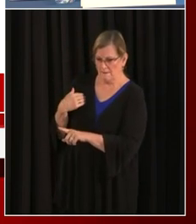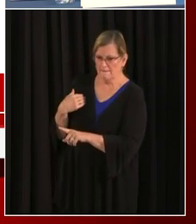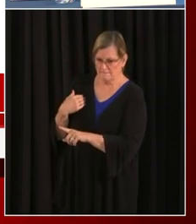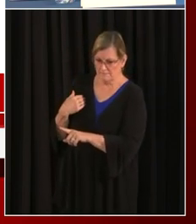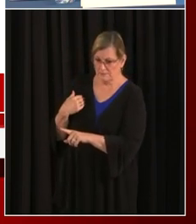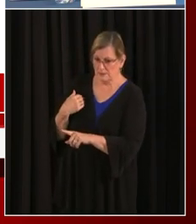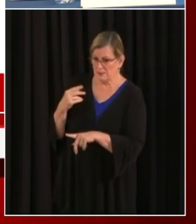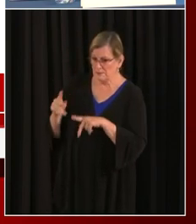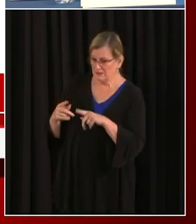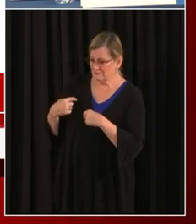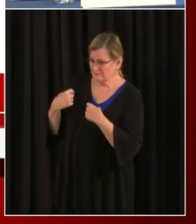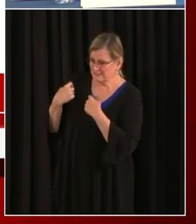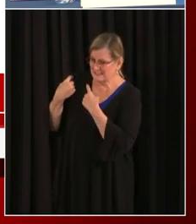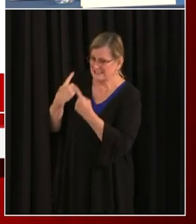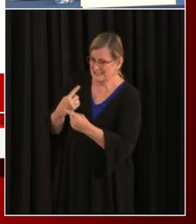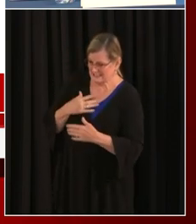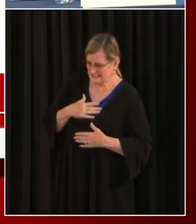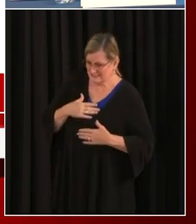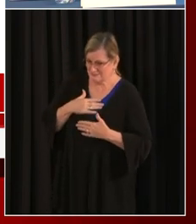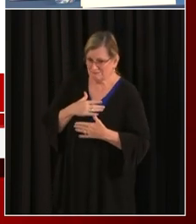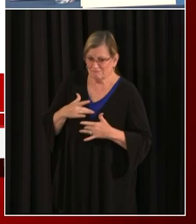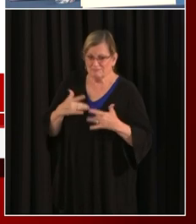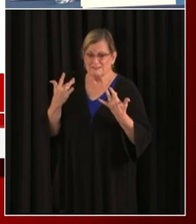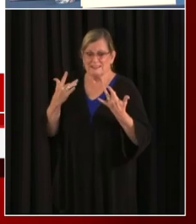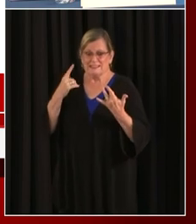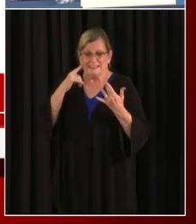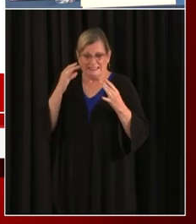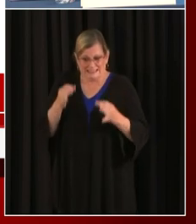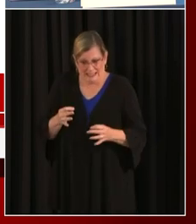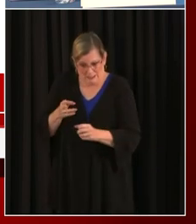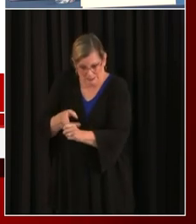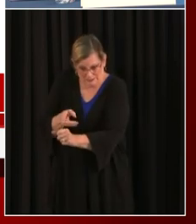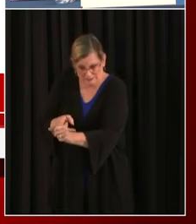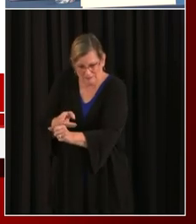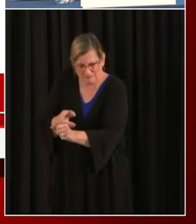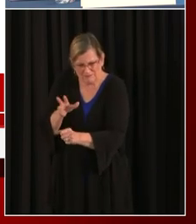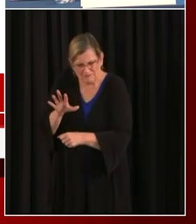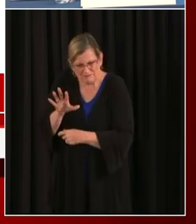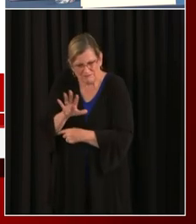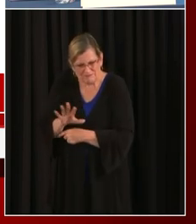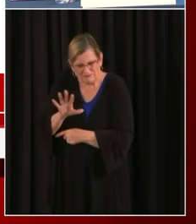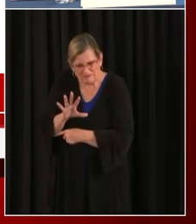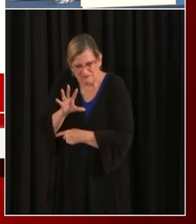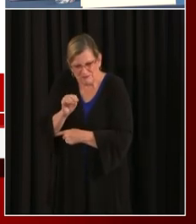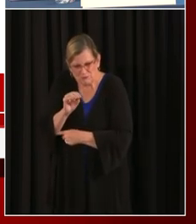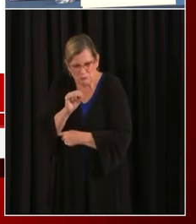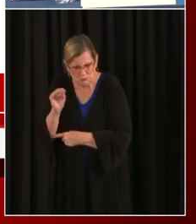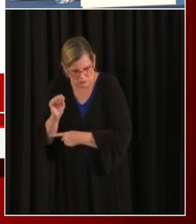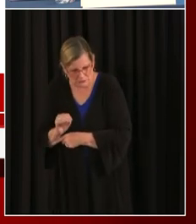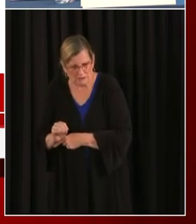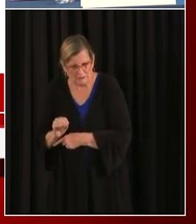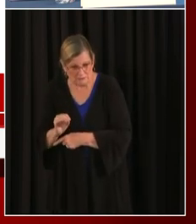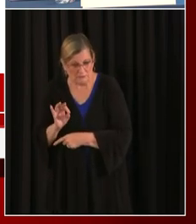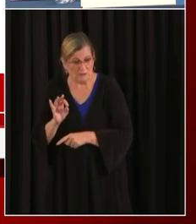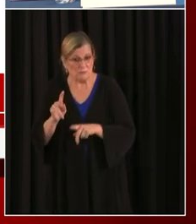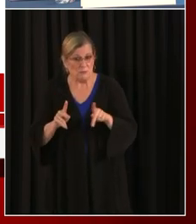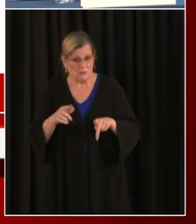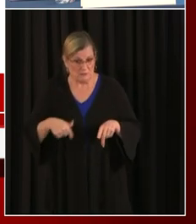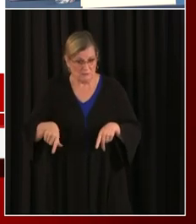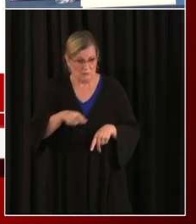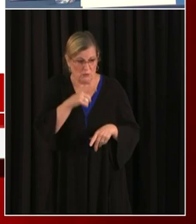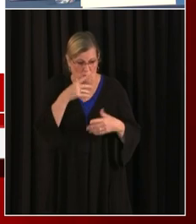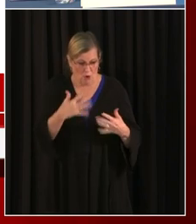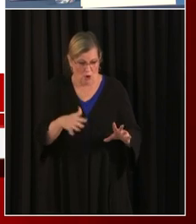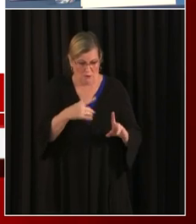have been delighted to opt into this service. About 50% of individuals who are identified as cases or close contacts.